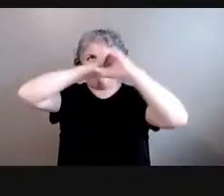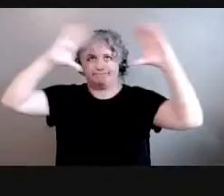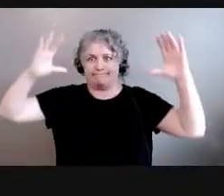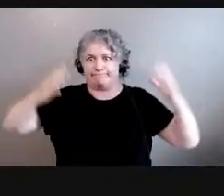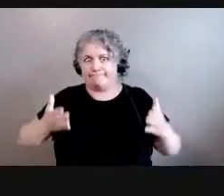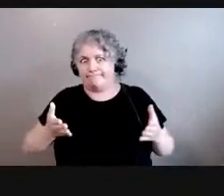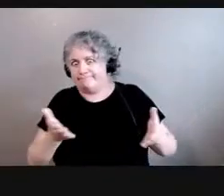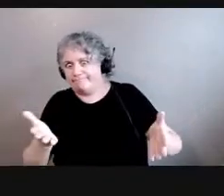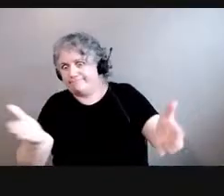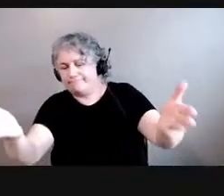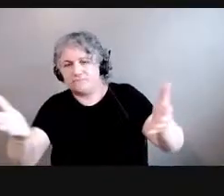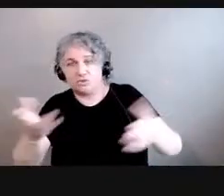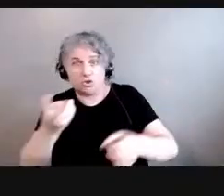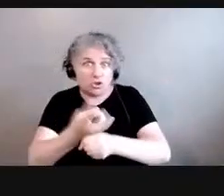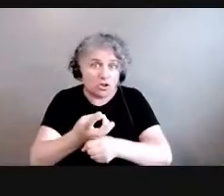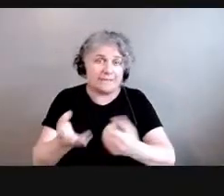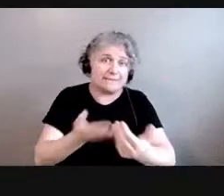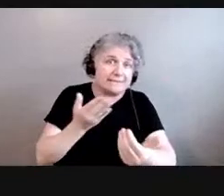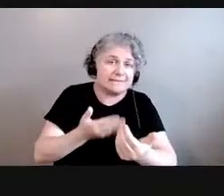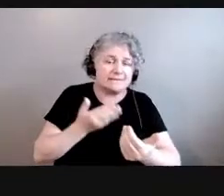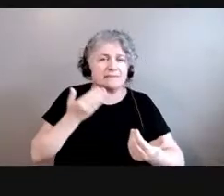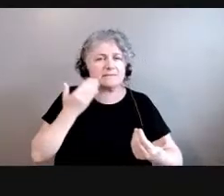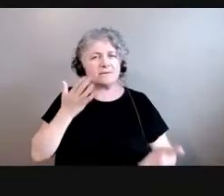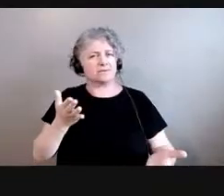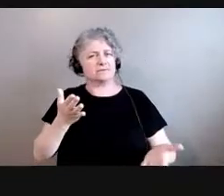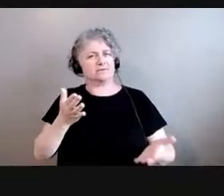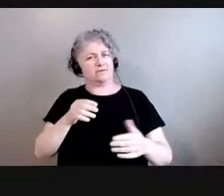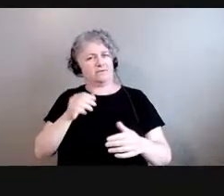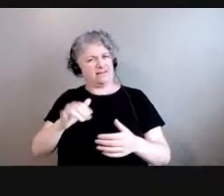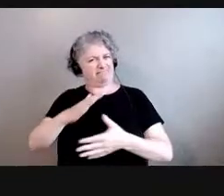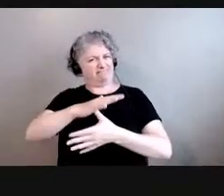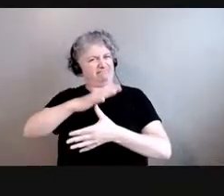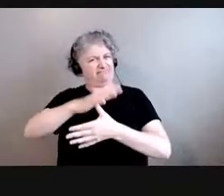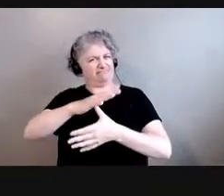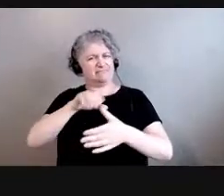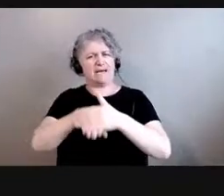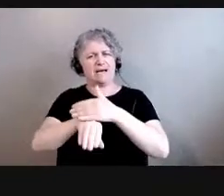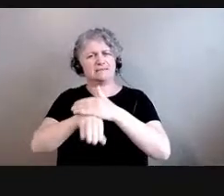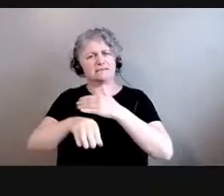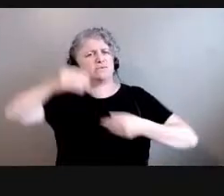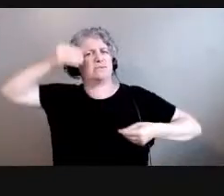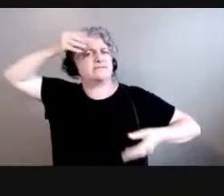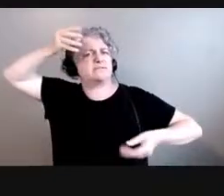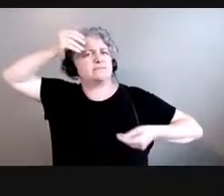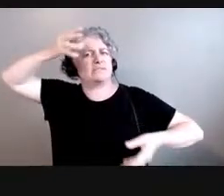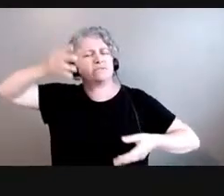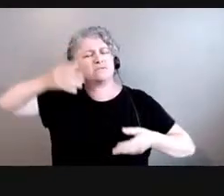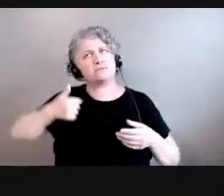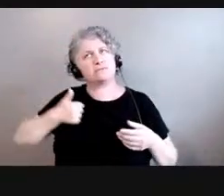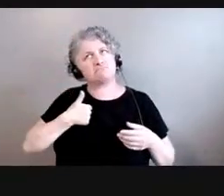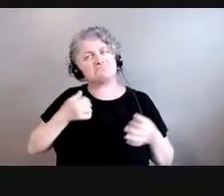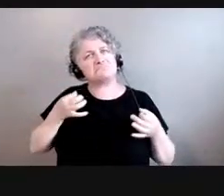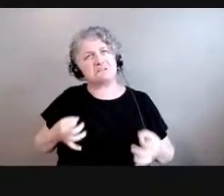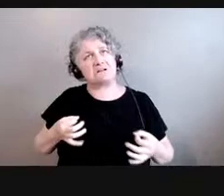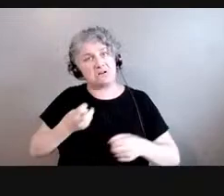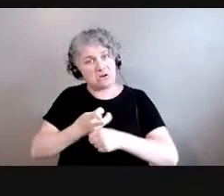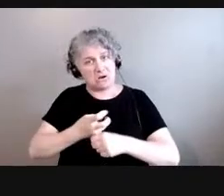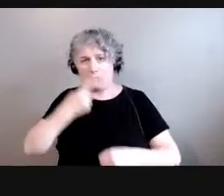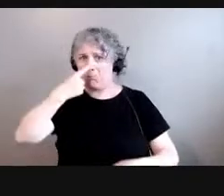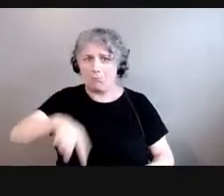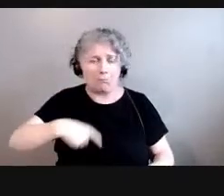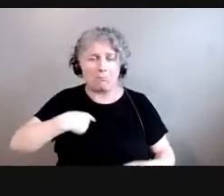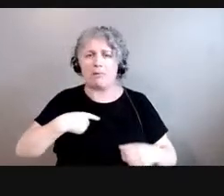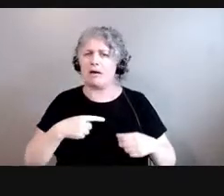big one, is just even having access to the information I need to make those decisions.